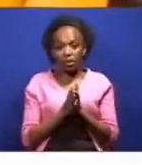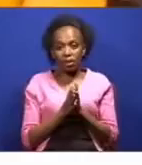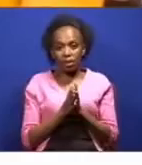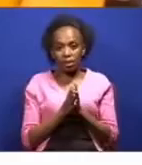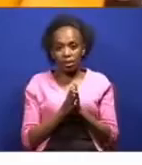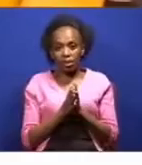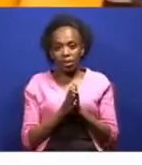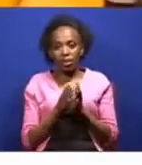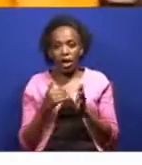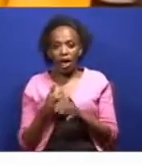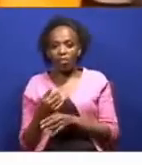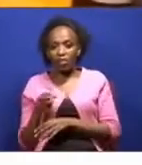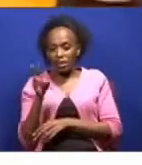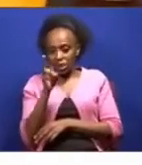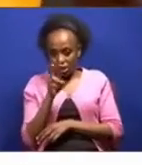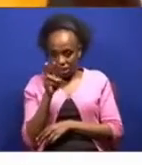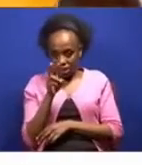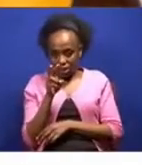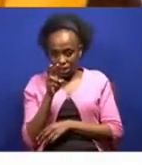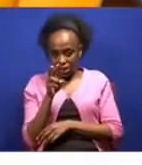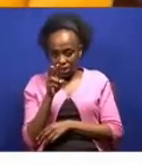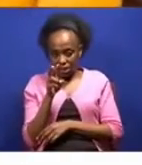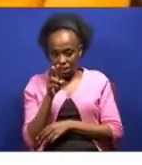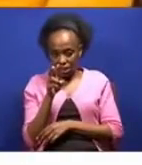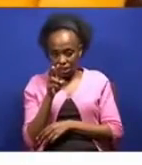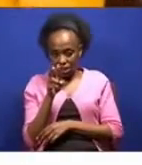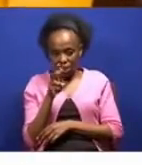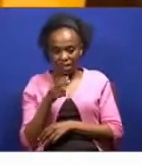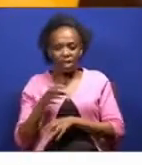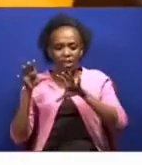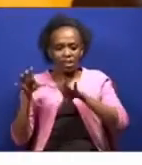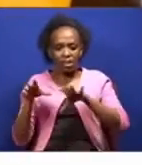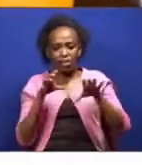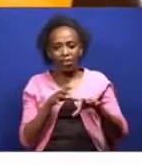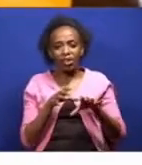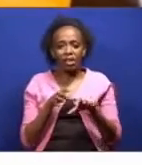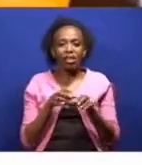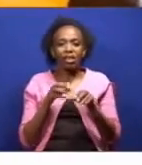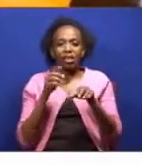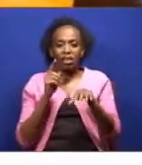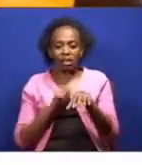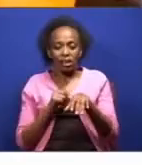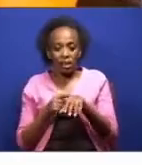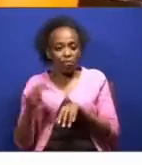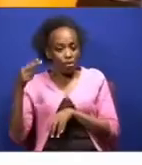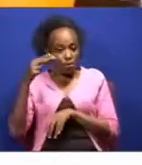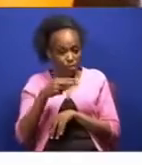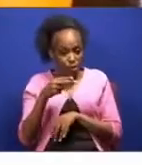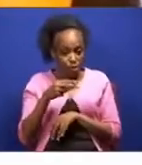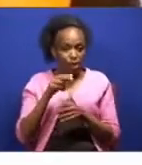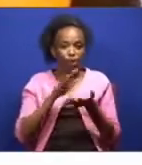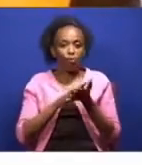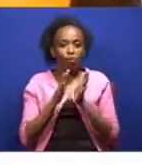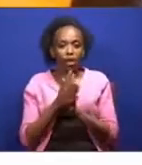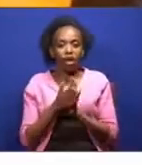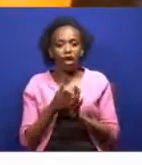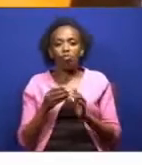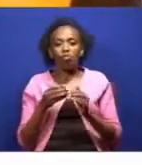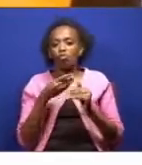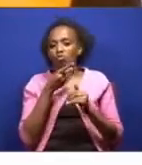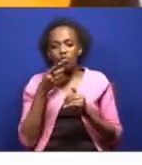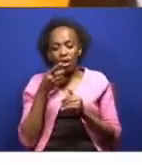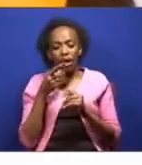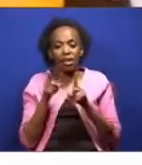are witnessing in bewildered agony as fuel pumps run dry